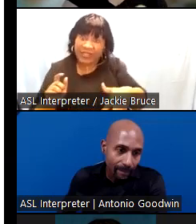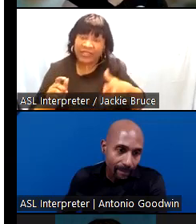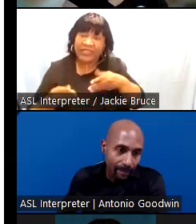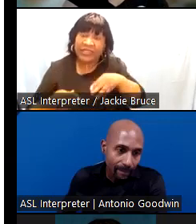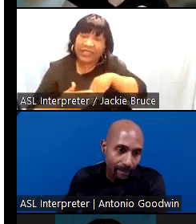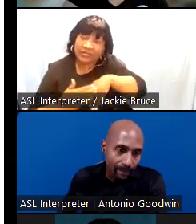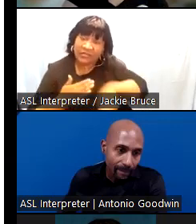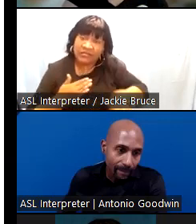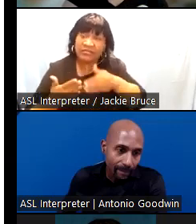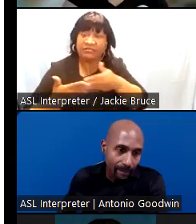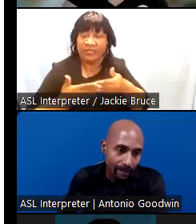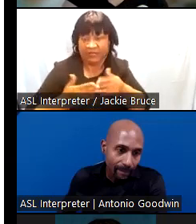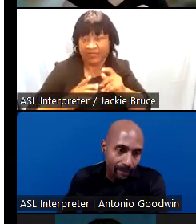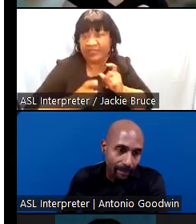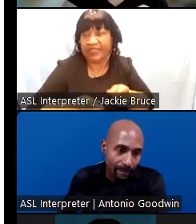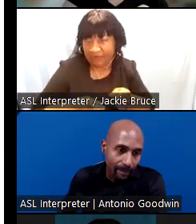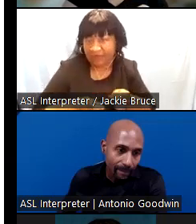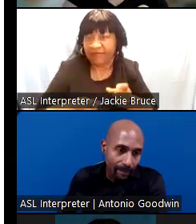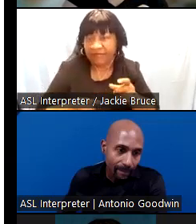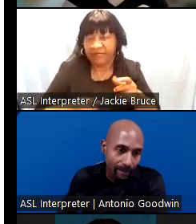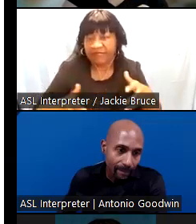through their pregnancy.